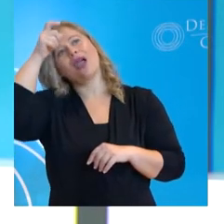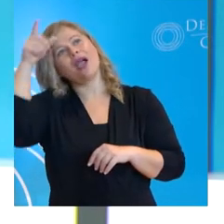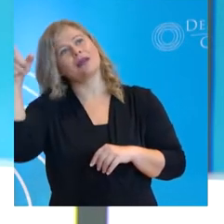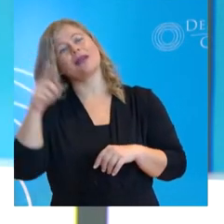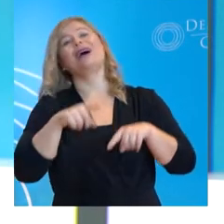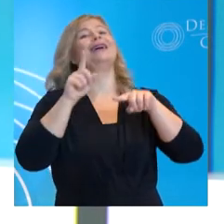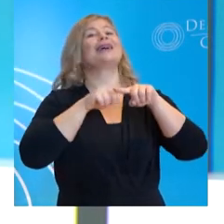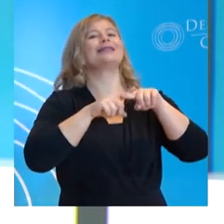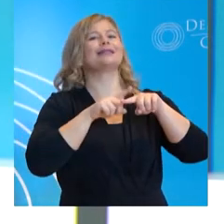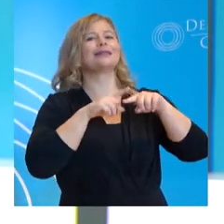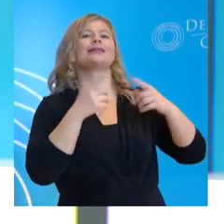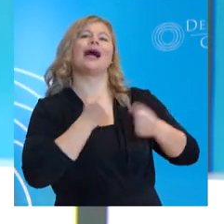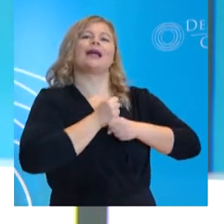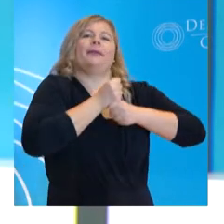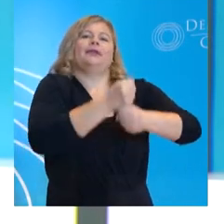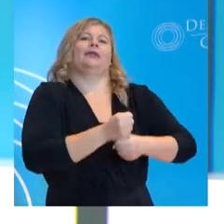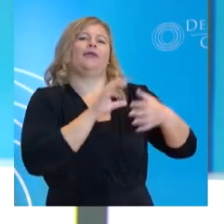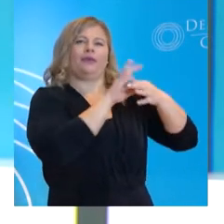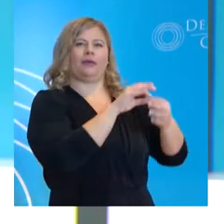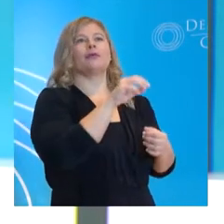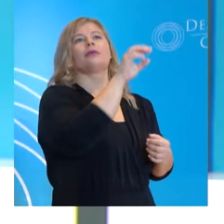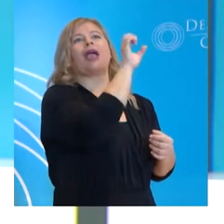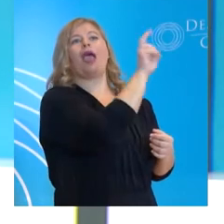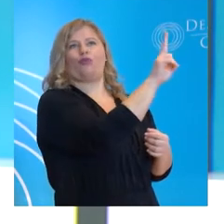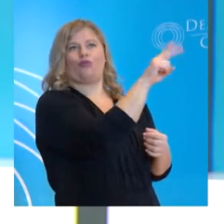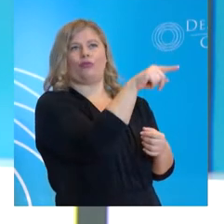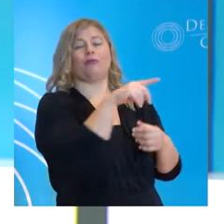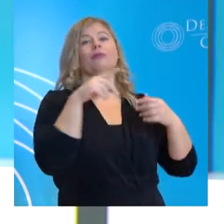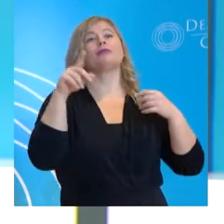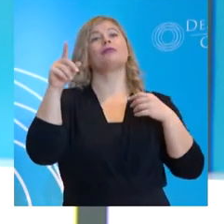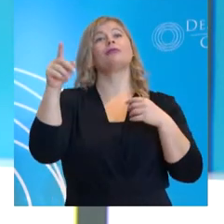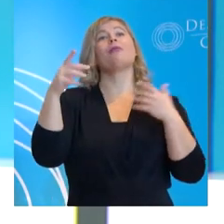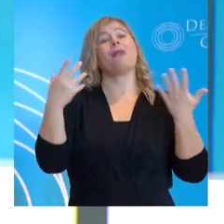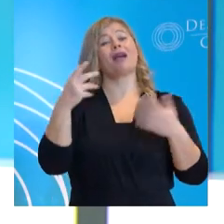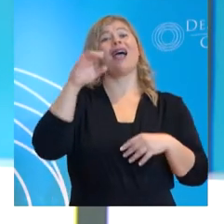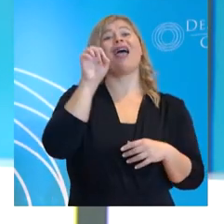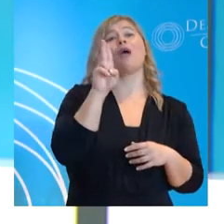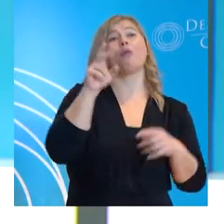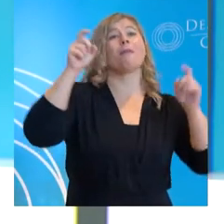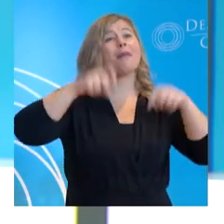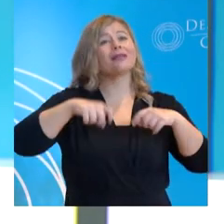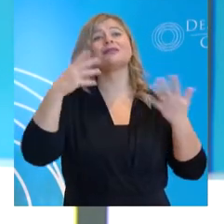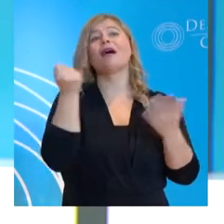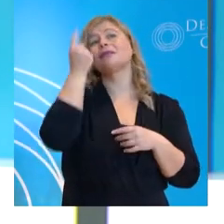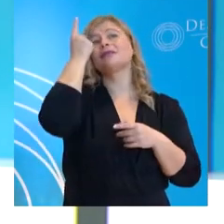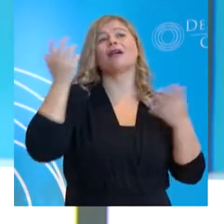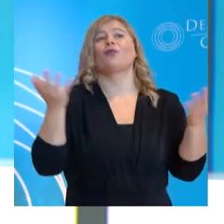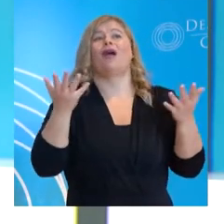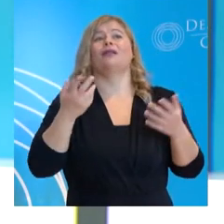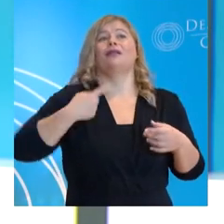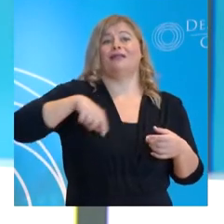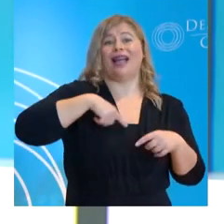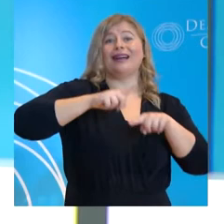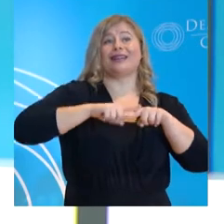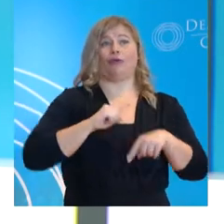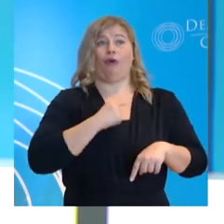but I think there is a general understanding in Europe that we will not tolerate, we will not accept the